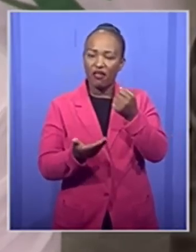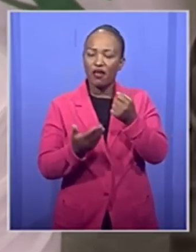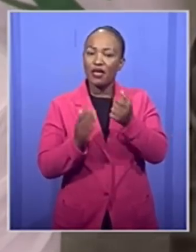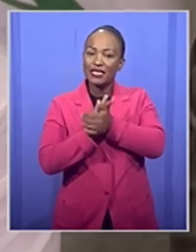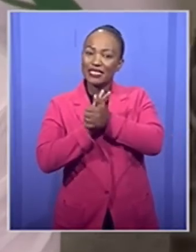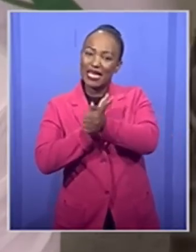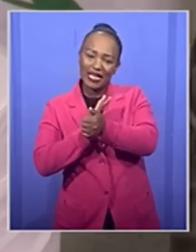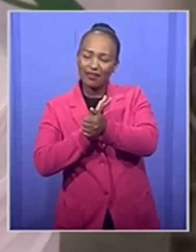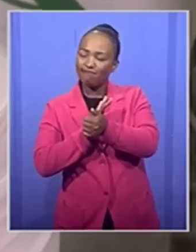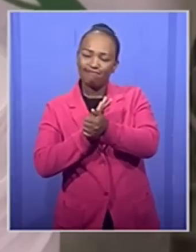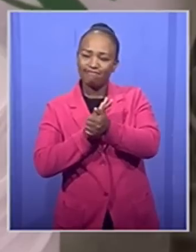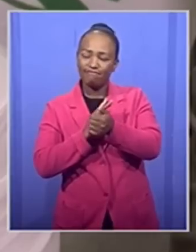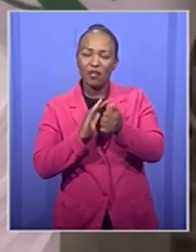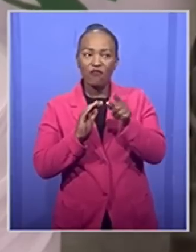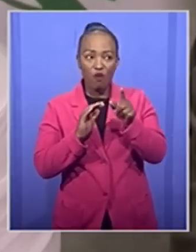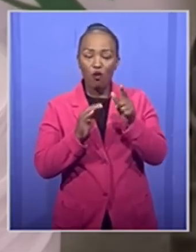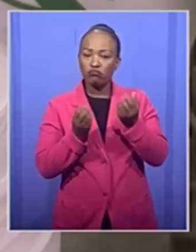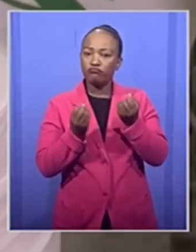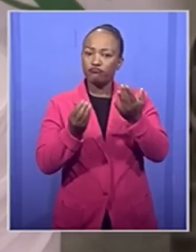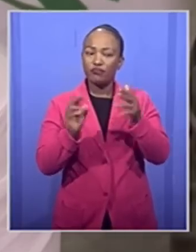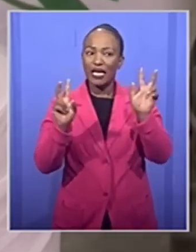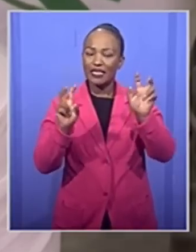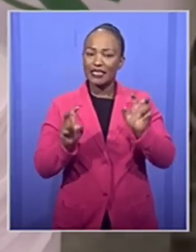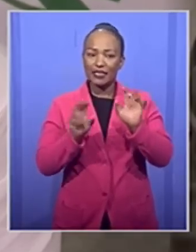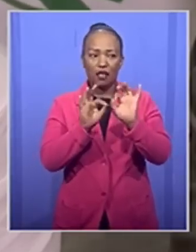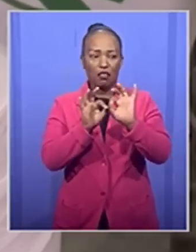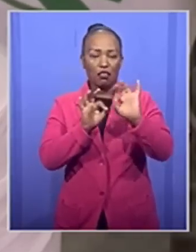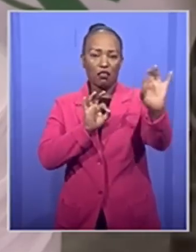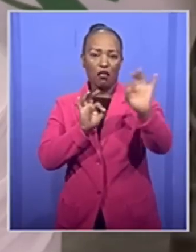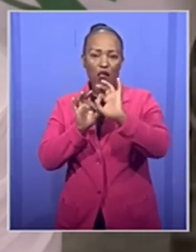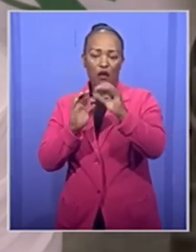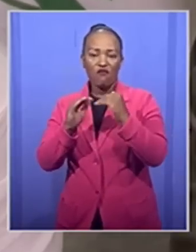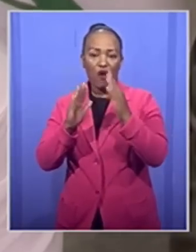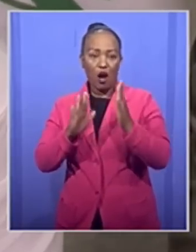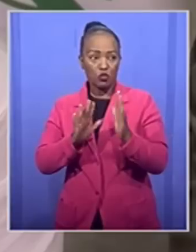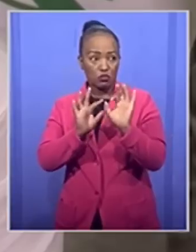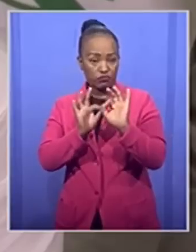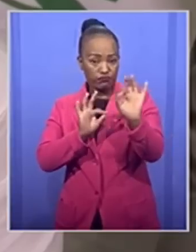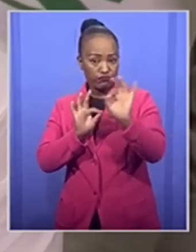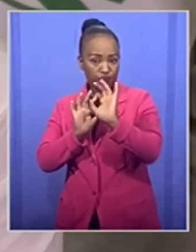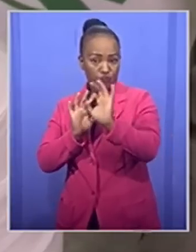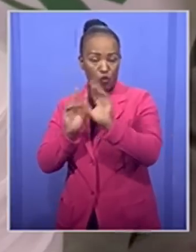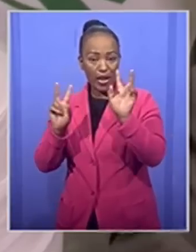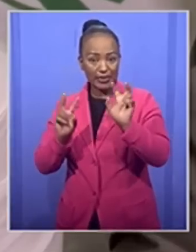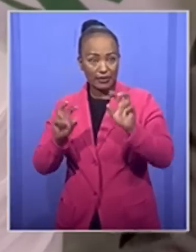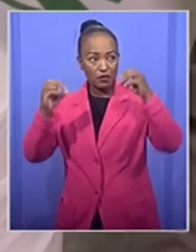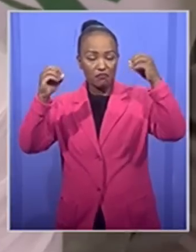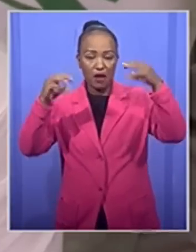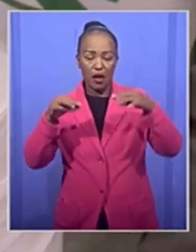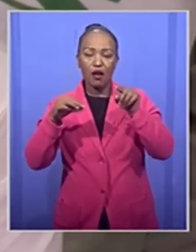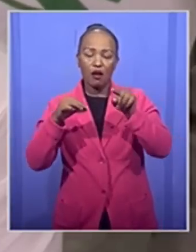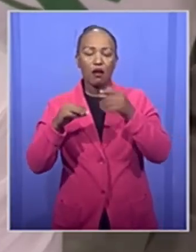handle provision of electricity, and we believe handing over the electricity supply is the best decision as